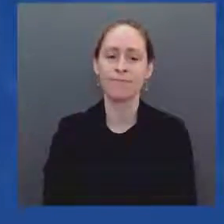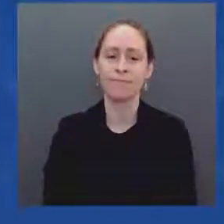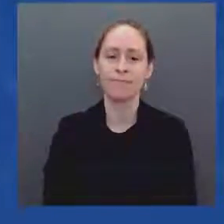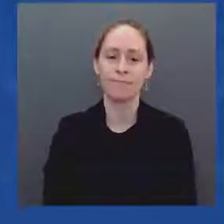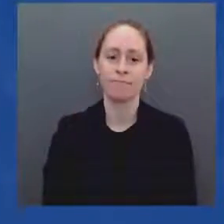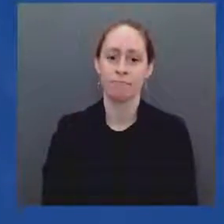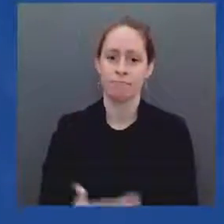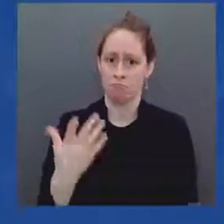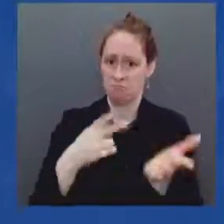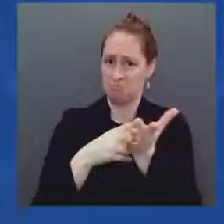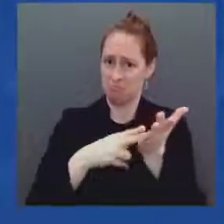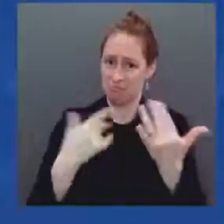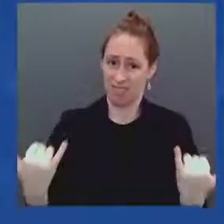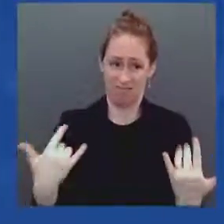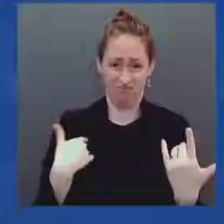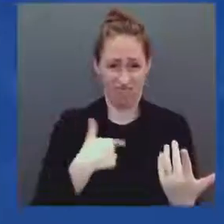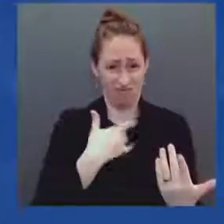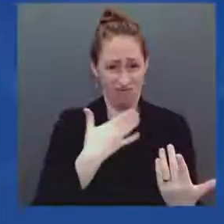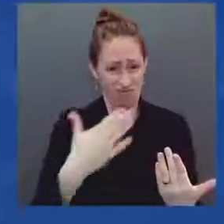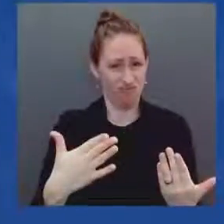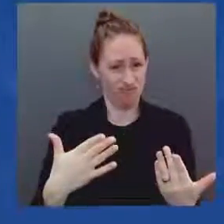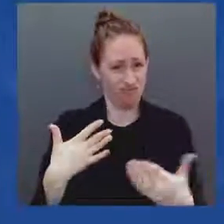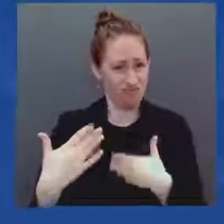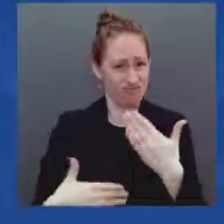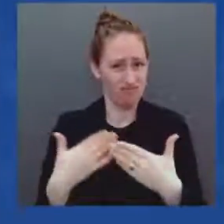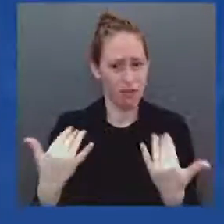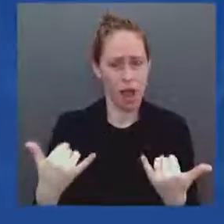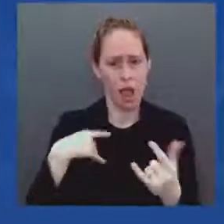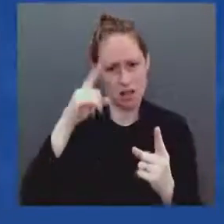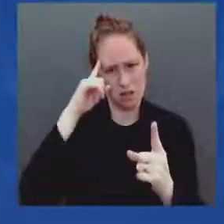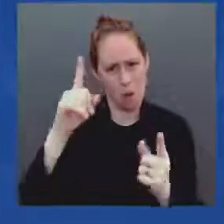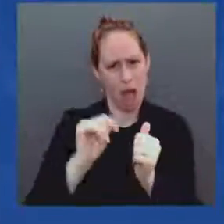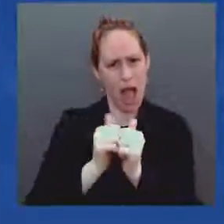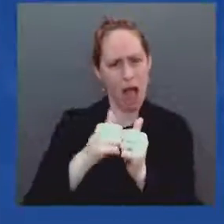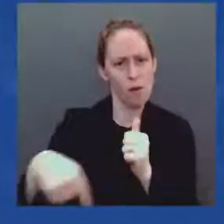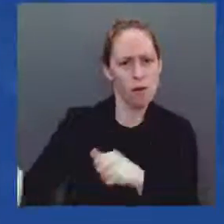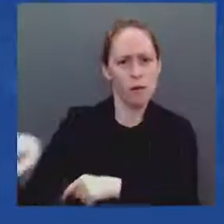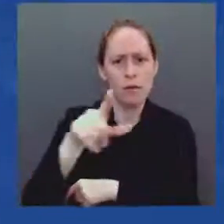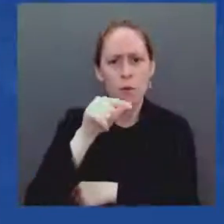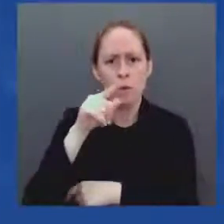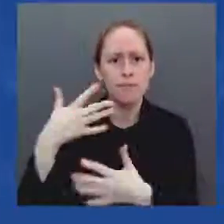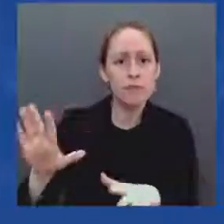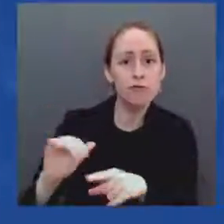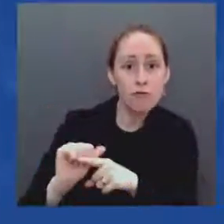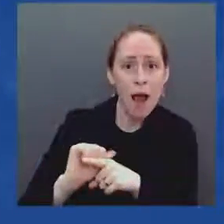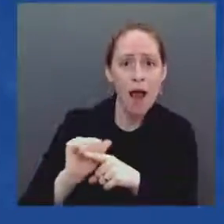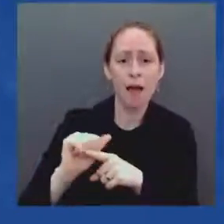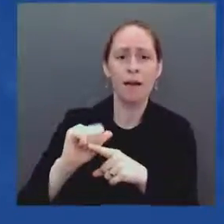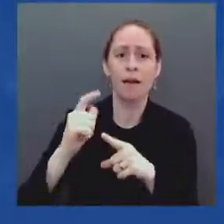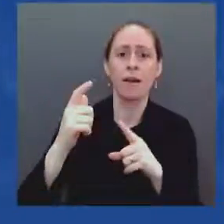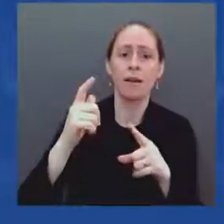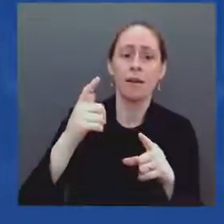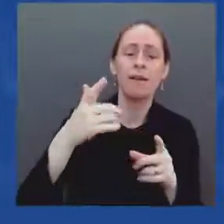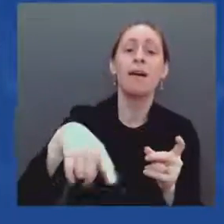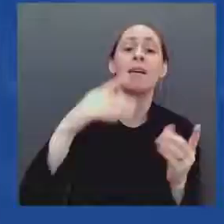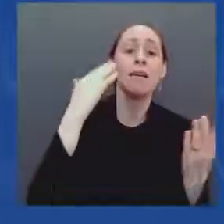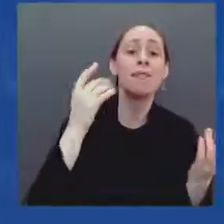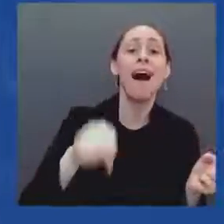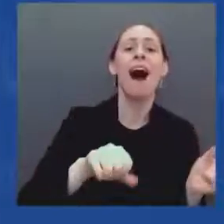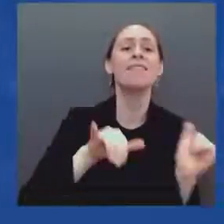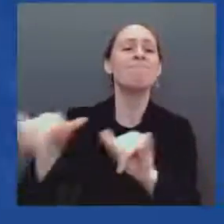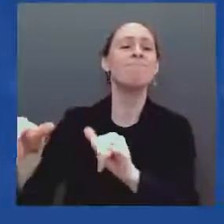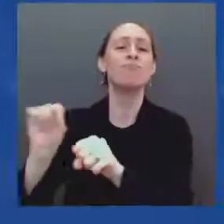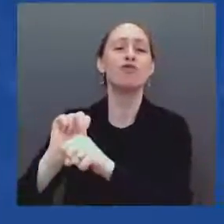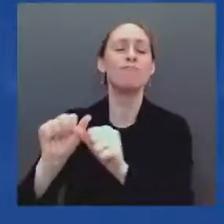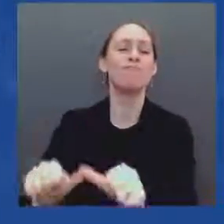and expand our economy. And so because of this is a chance for us to not only come together and get through this